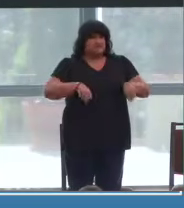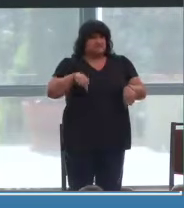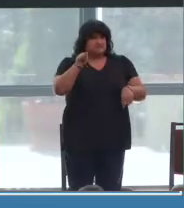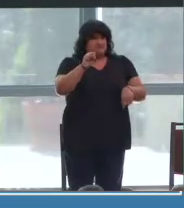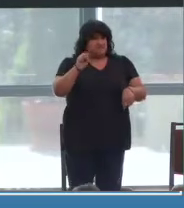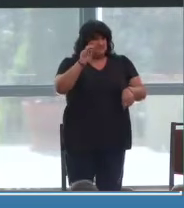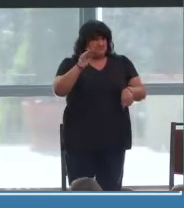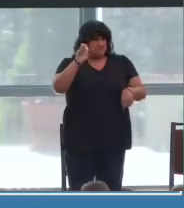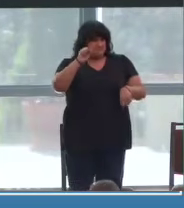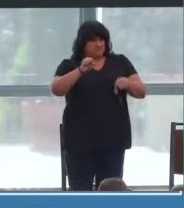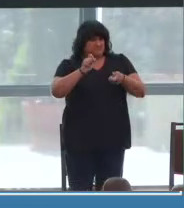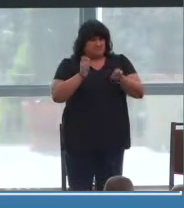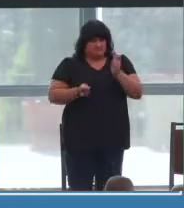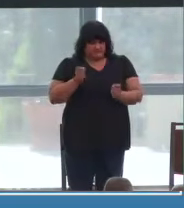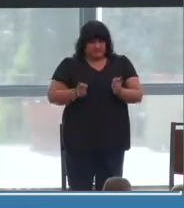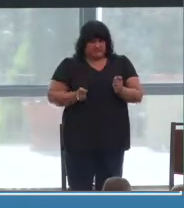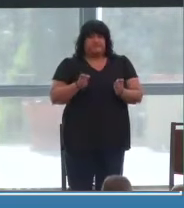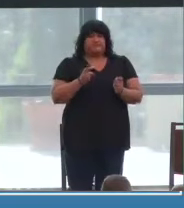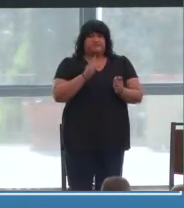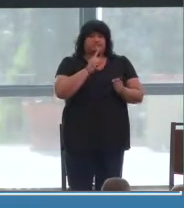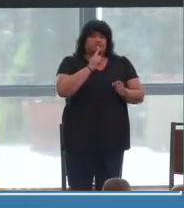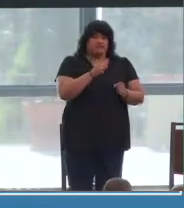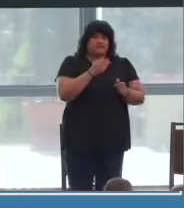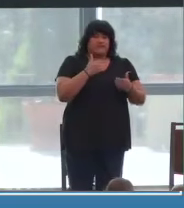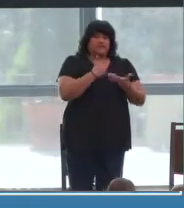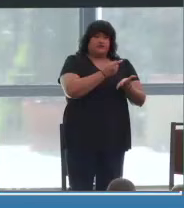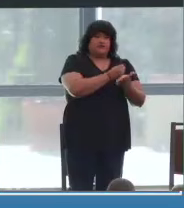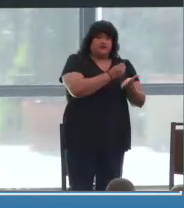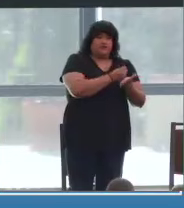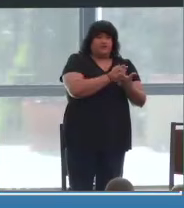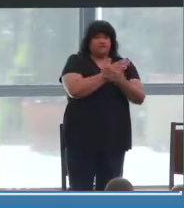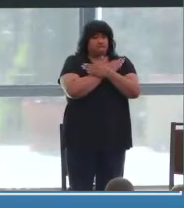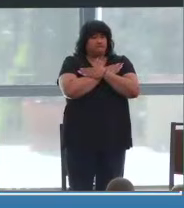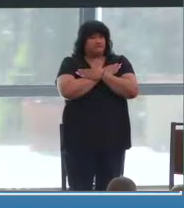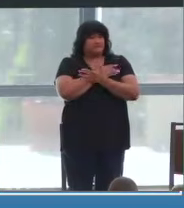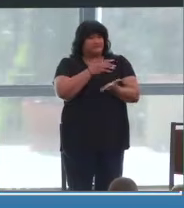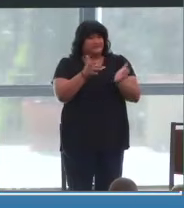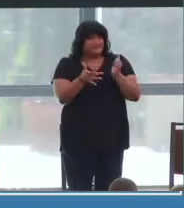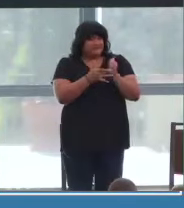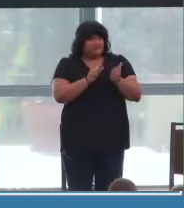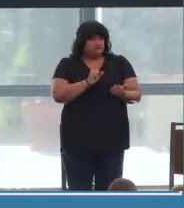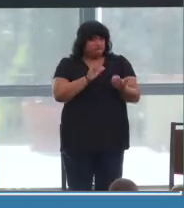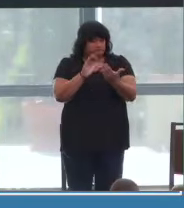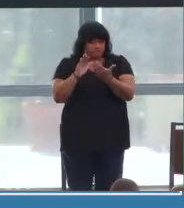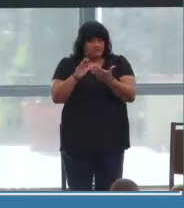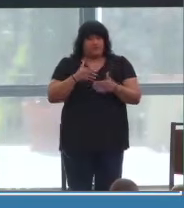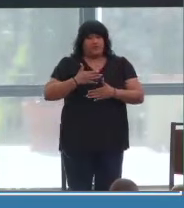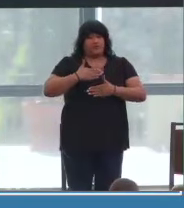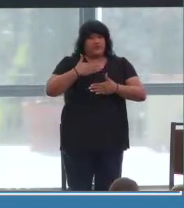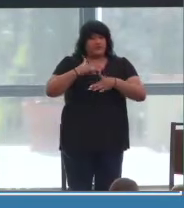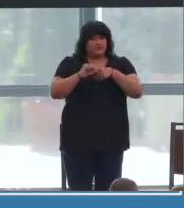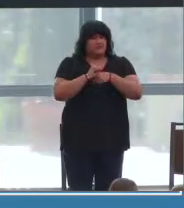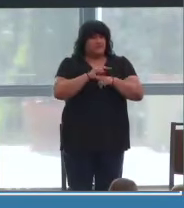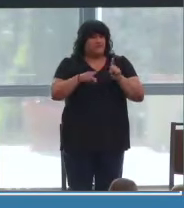therapy, biofeedback, prayer, relaxation techniques, breathing exercises, but in